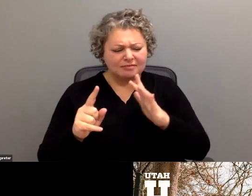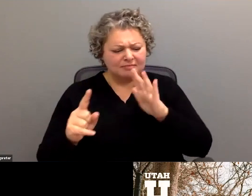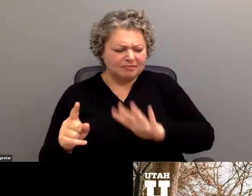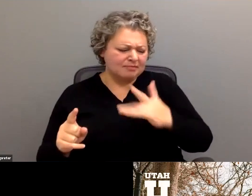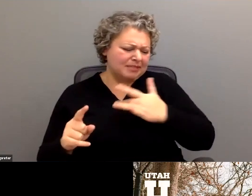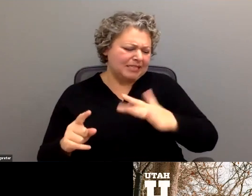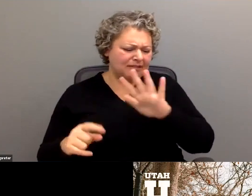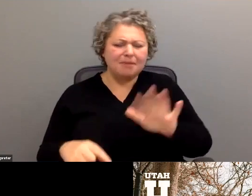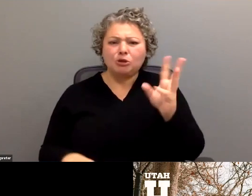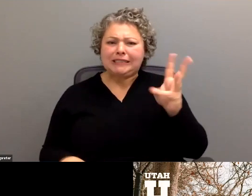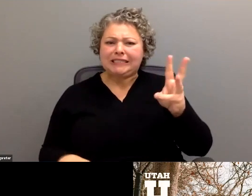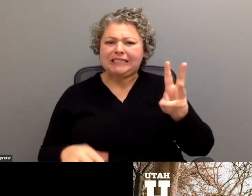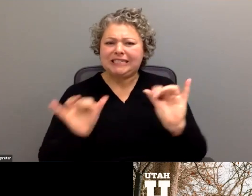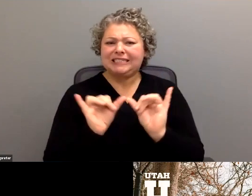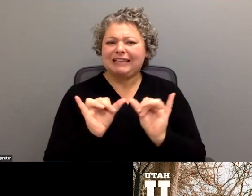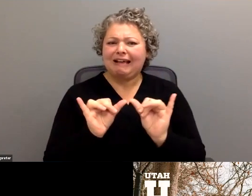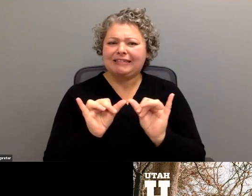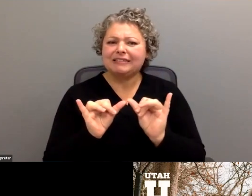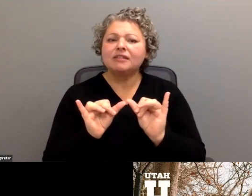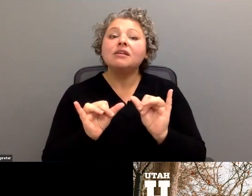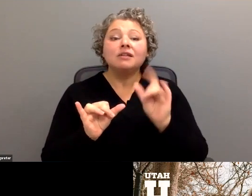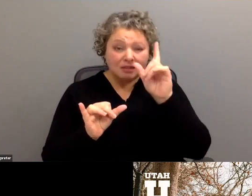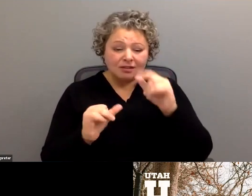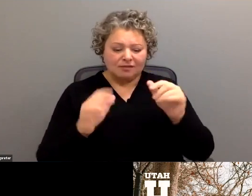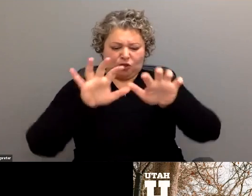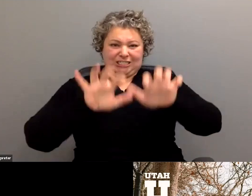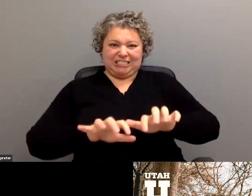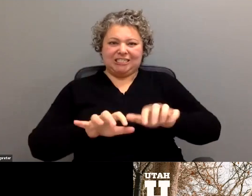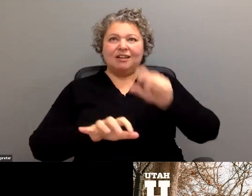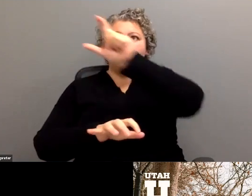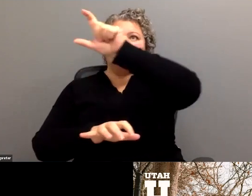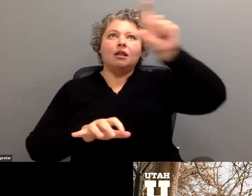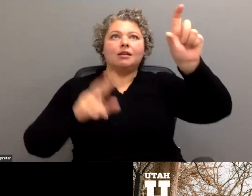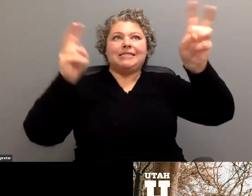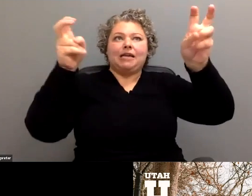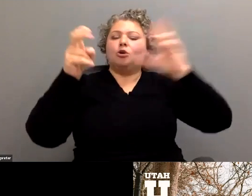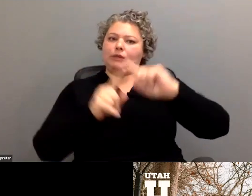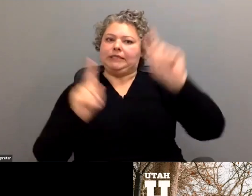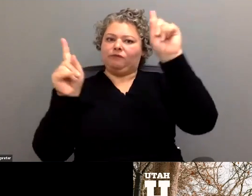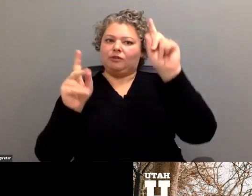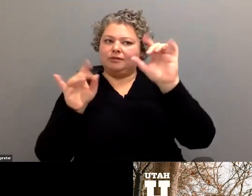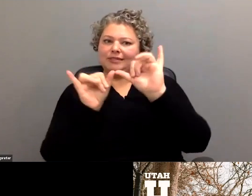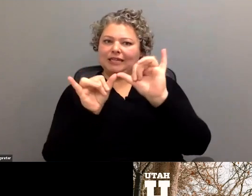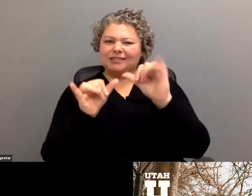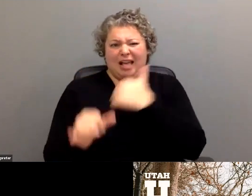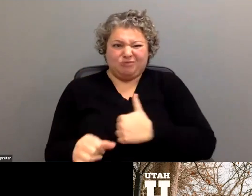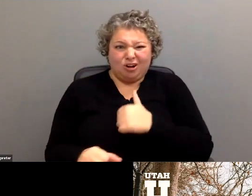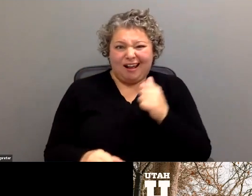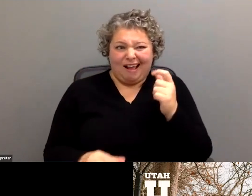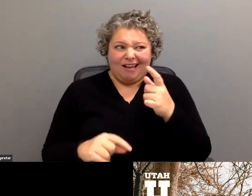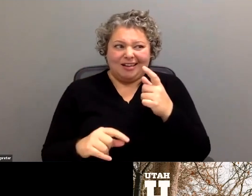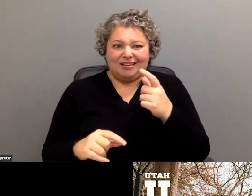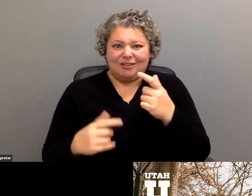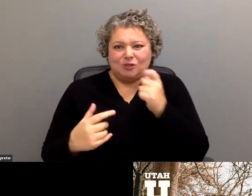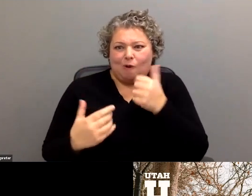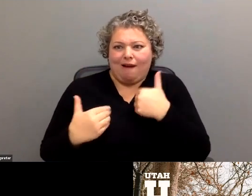16, and with heading sizes, they'll be different, and body. So again, I apologize for not having a little shortcoming on PowerPoint